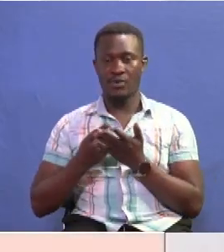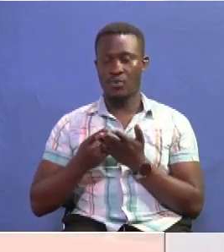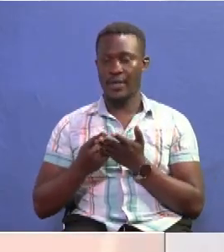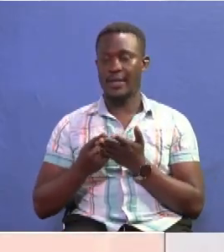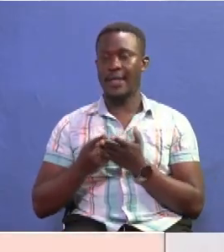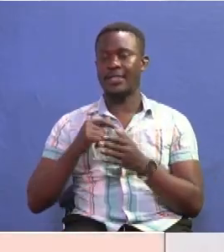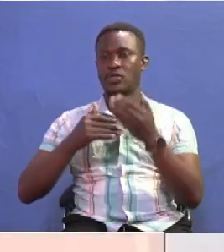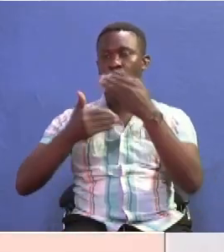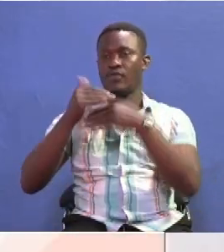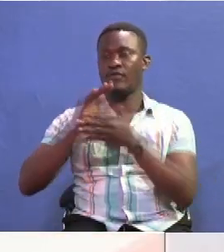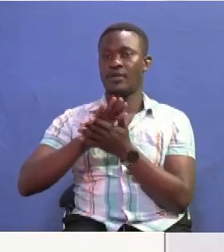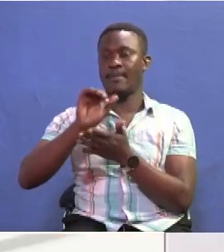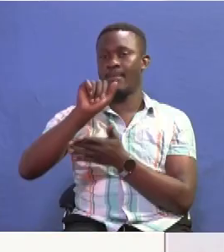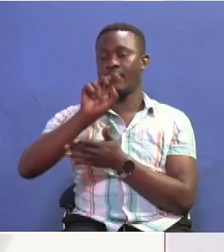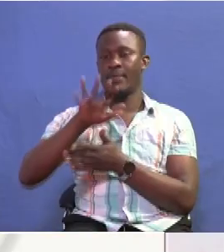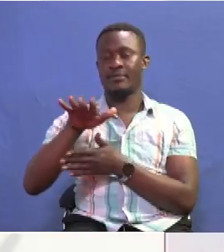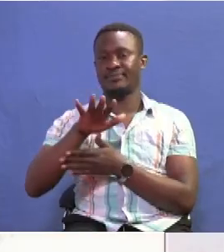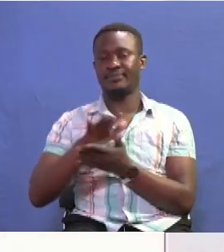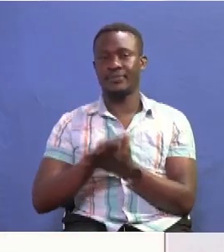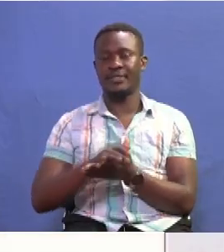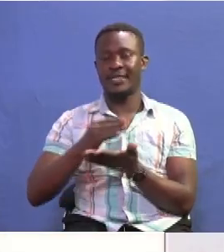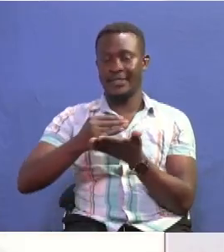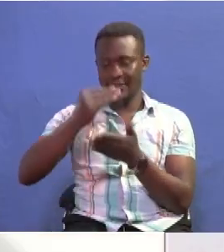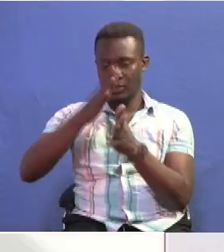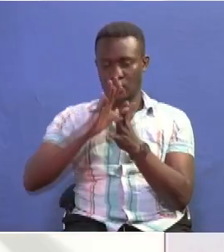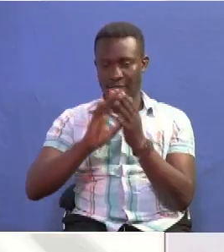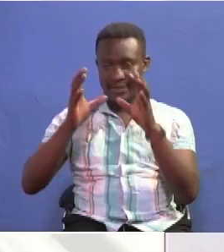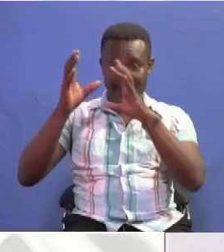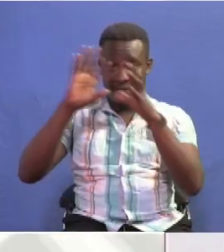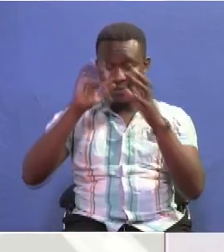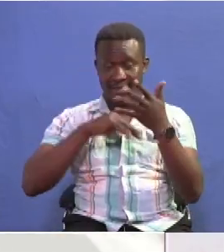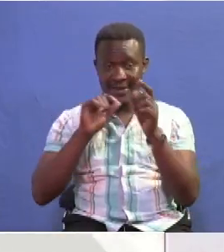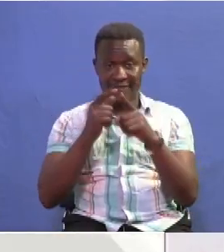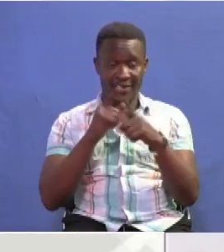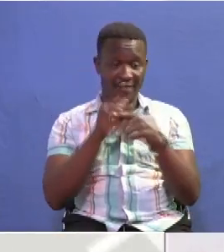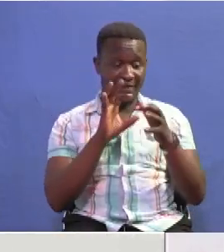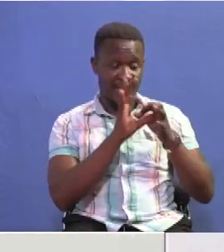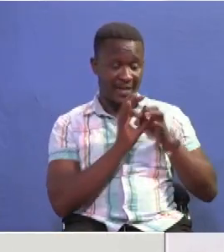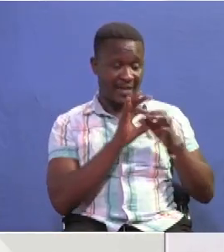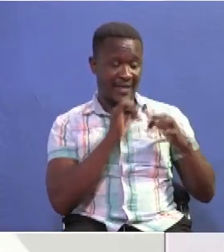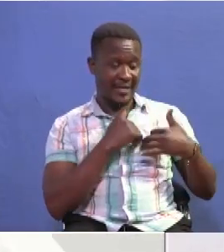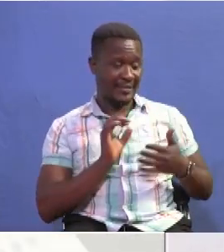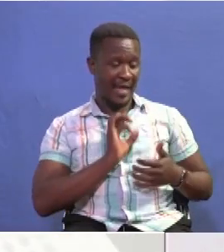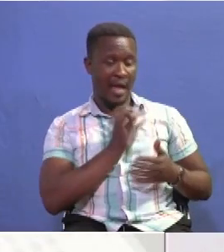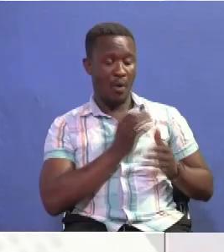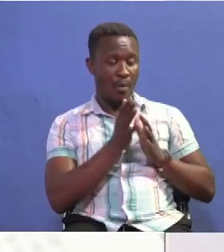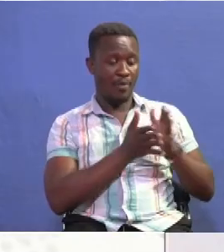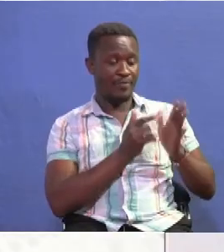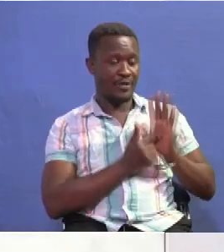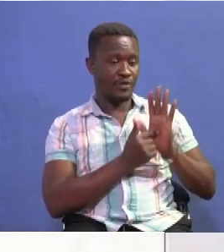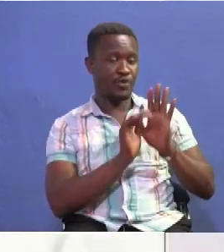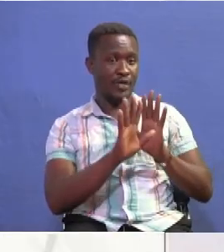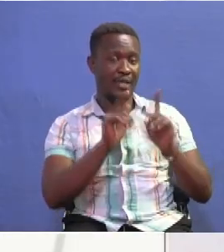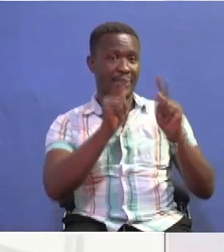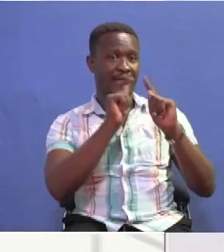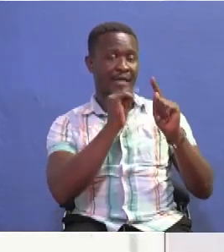the university's Bishop Square grounds. Students celebrating the diverse cultures in the country and across our borders showcase their talents